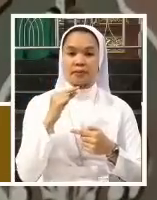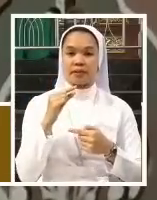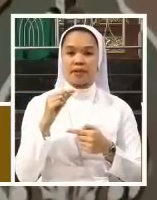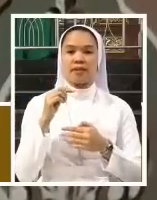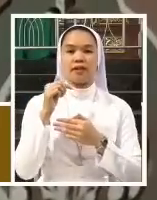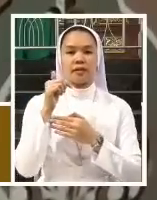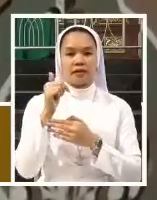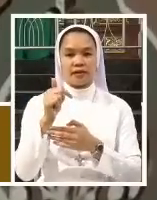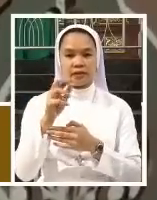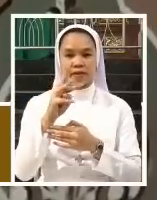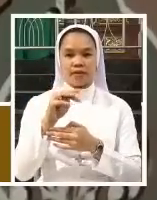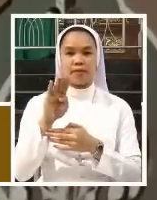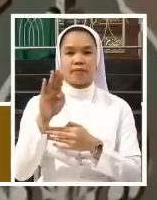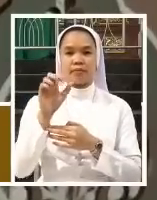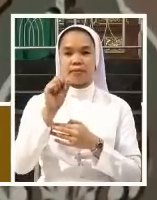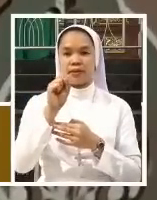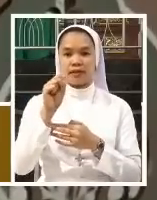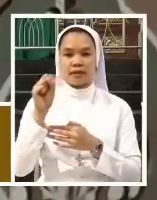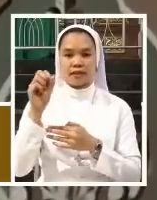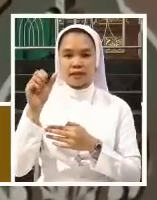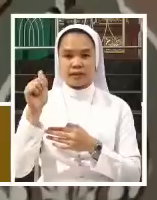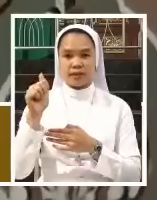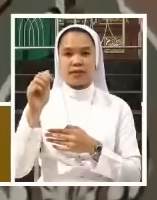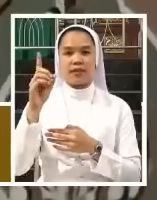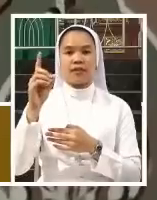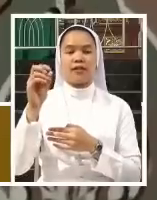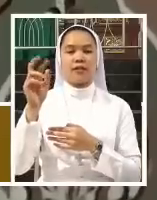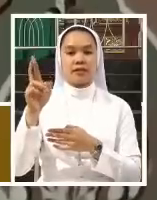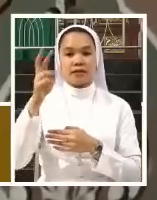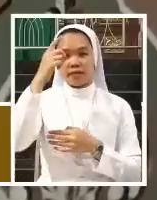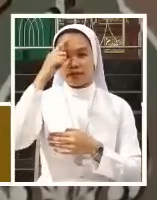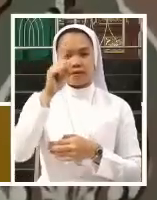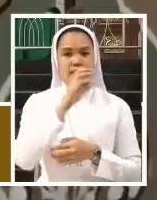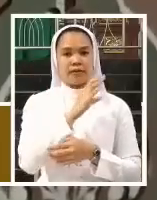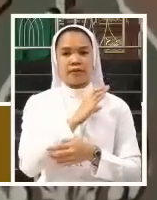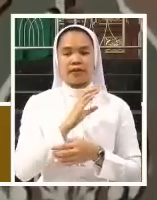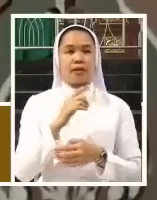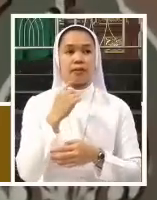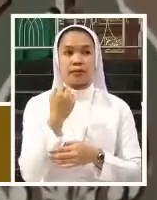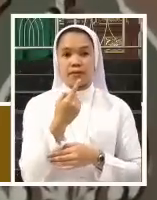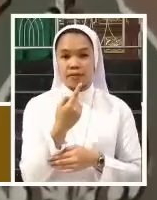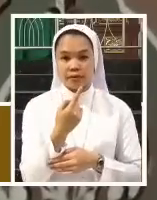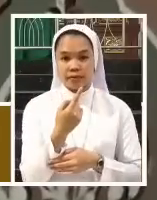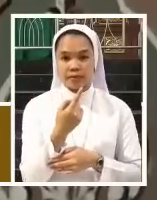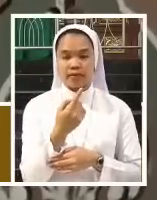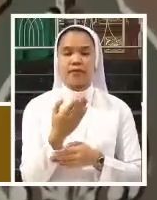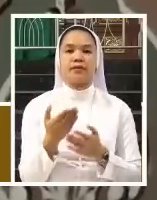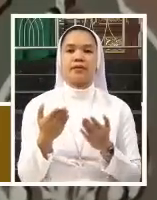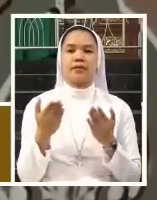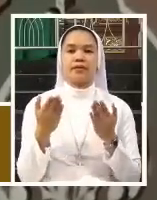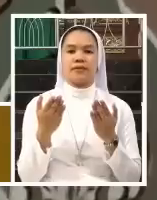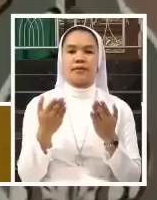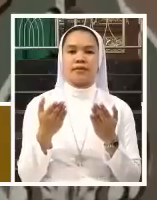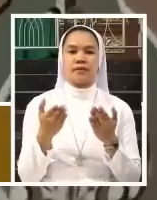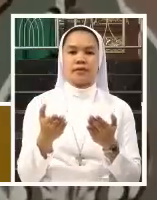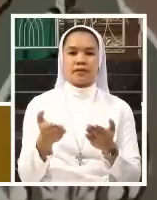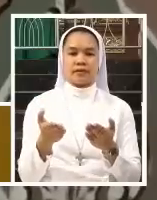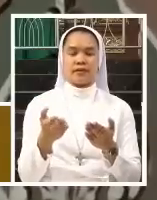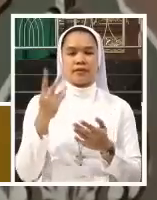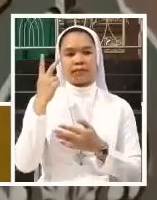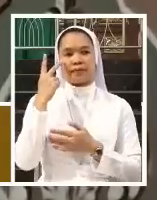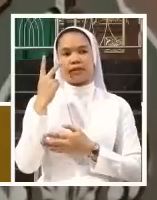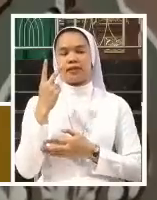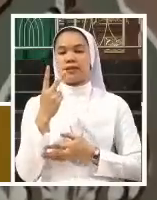ambassadors for Christ. Si sayang ang mga ambassador. Ang mga ambassadors, they do